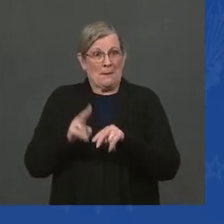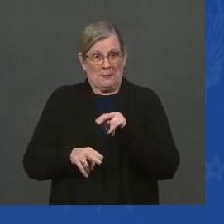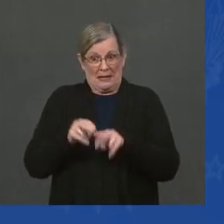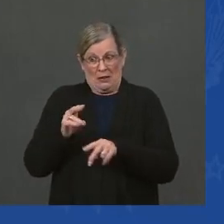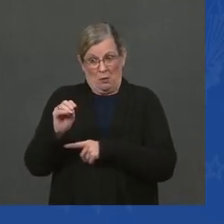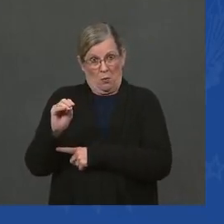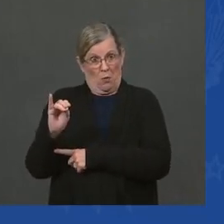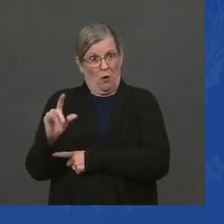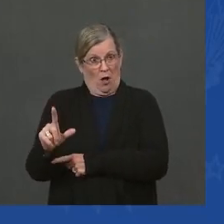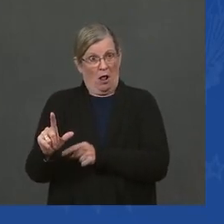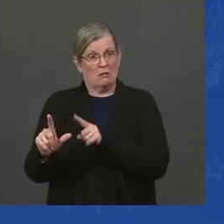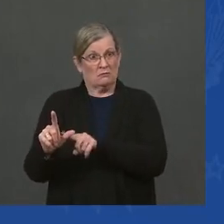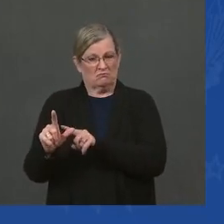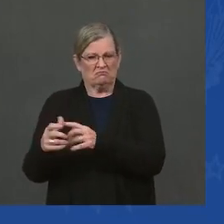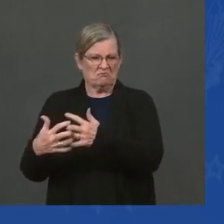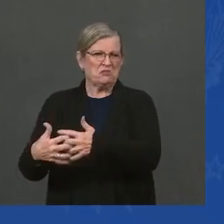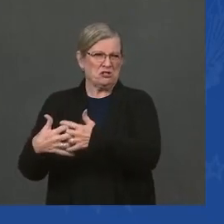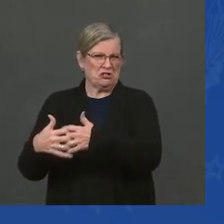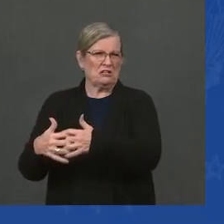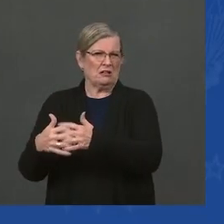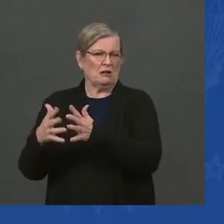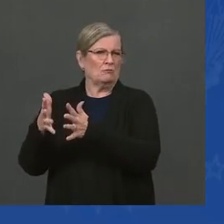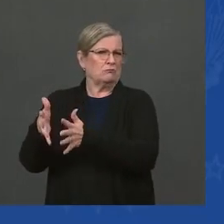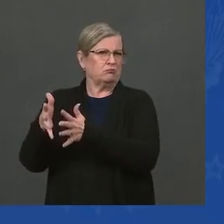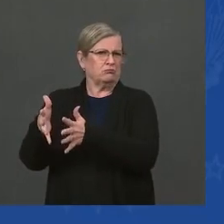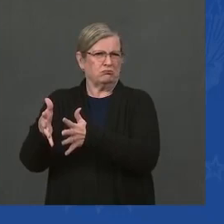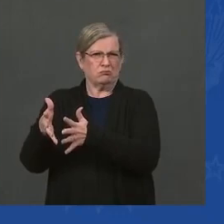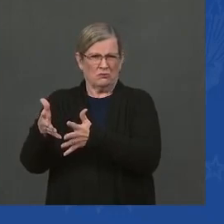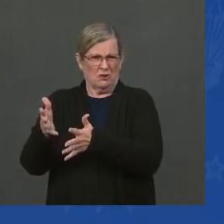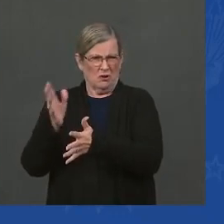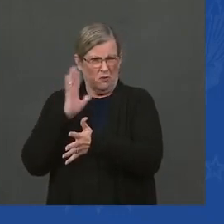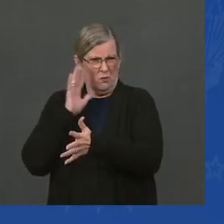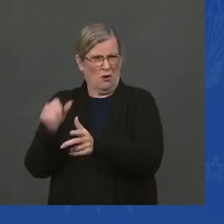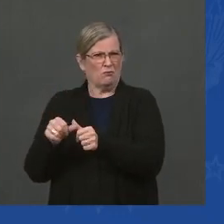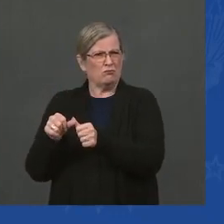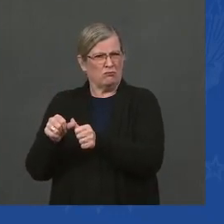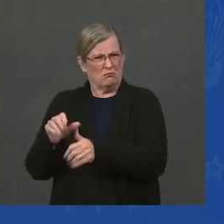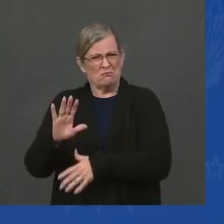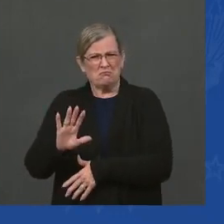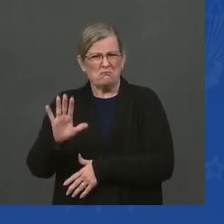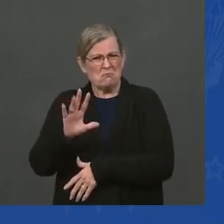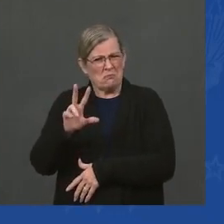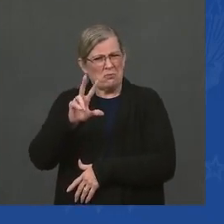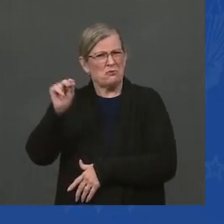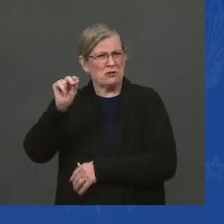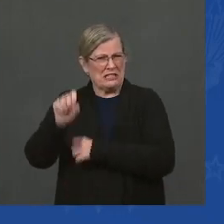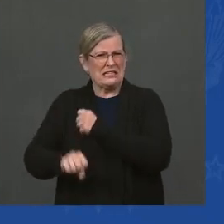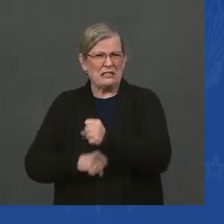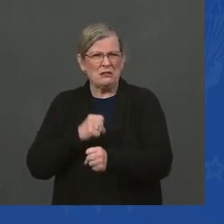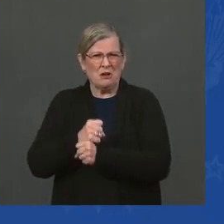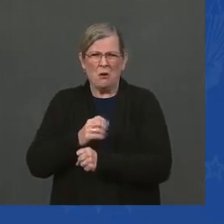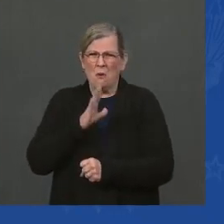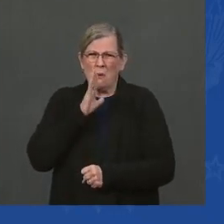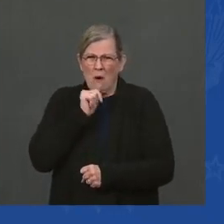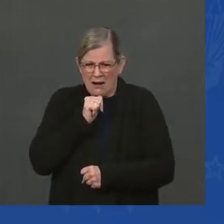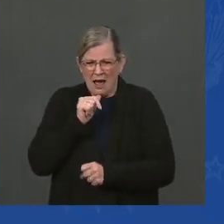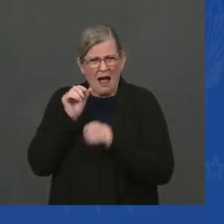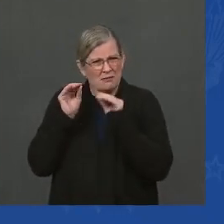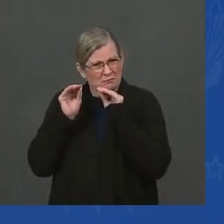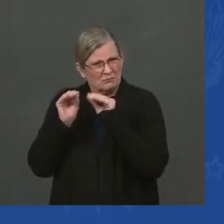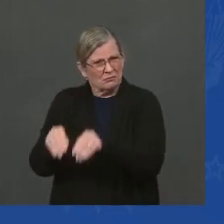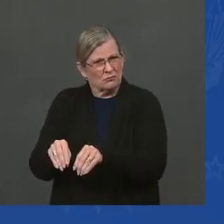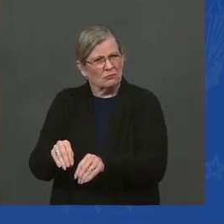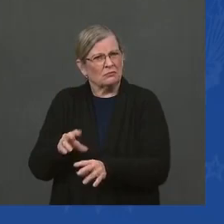Well, why not invest now if we're going to provide for the help for nations in solar capacity or